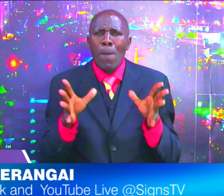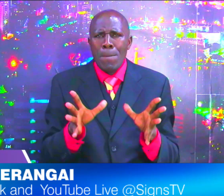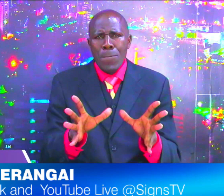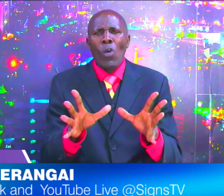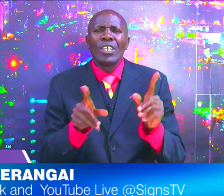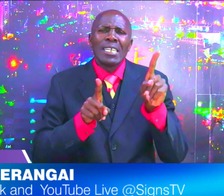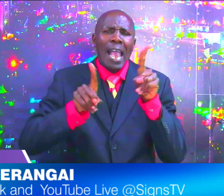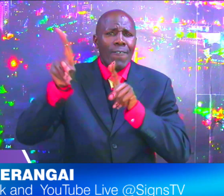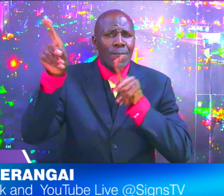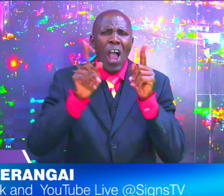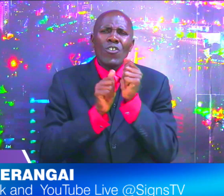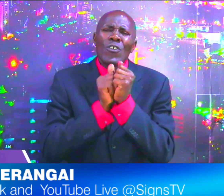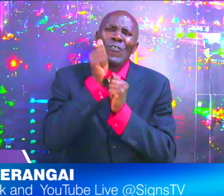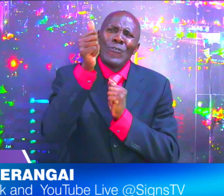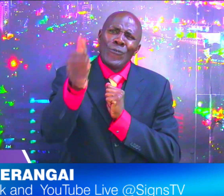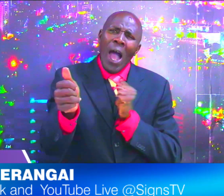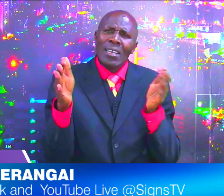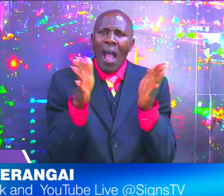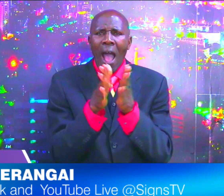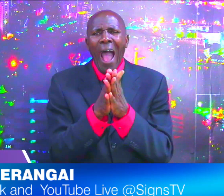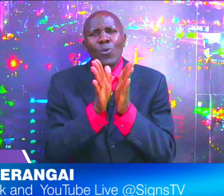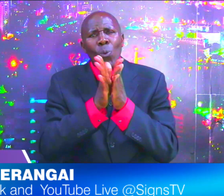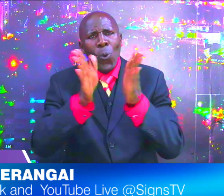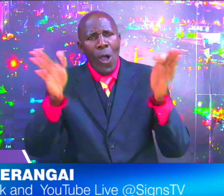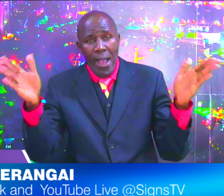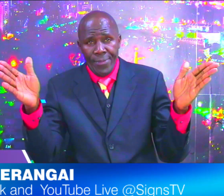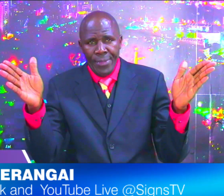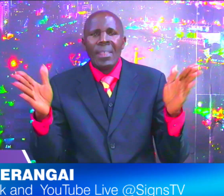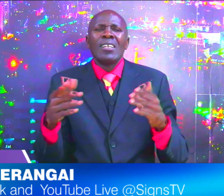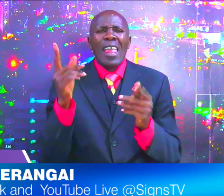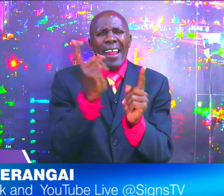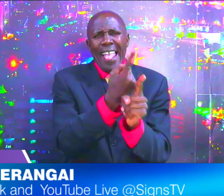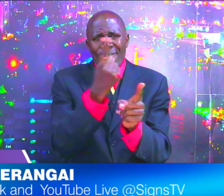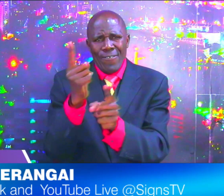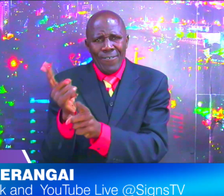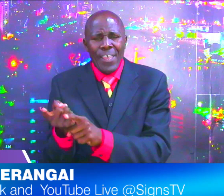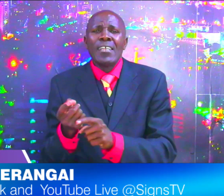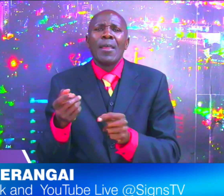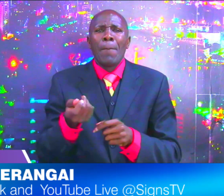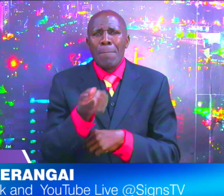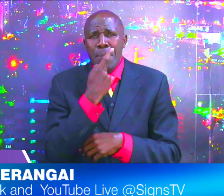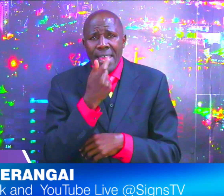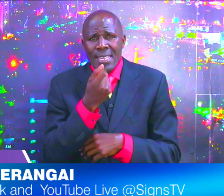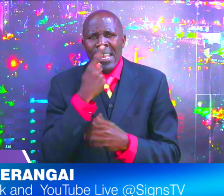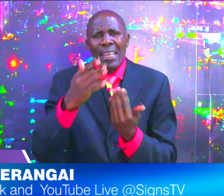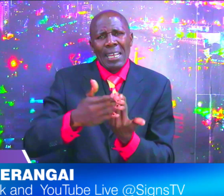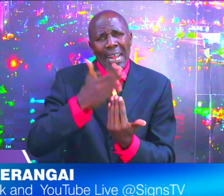been forced to travel far and wide in search for medical